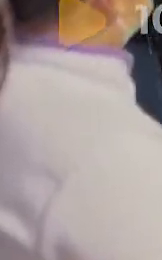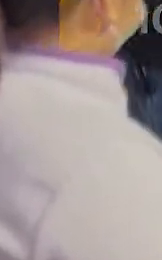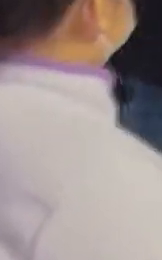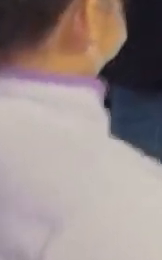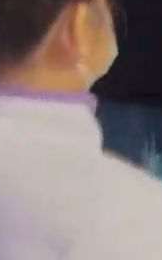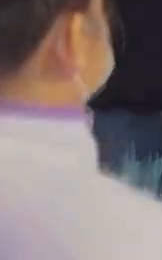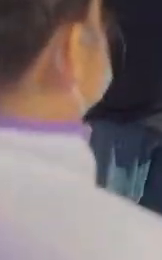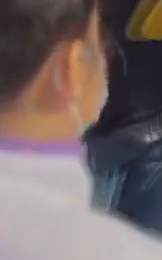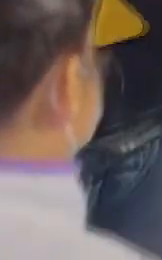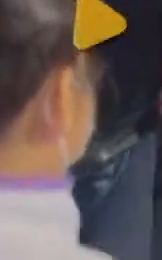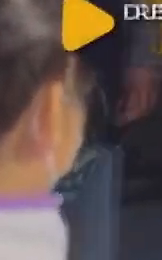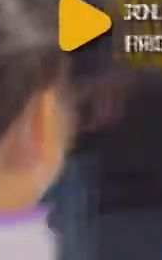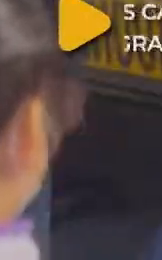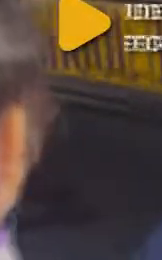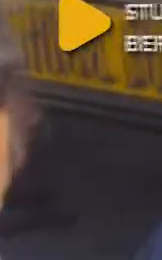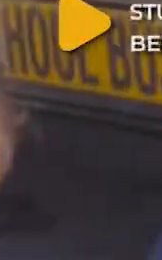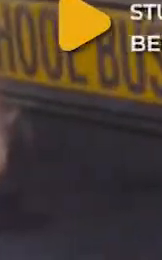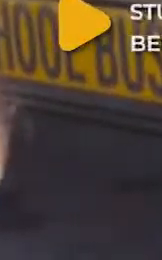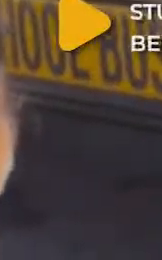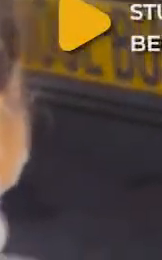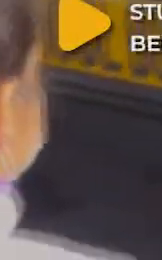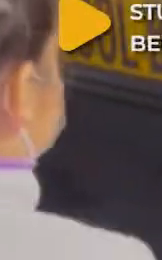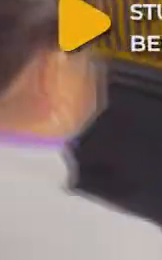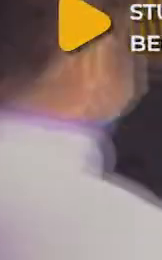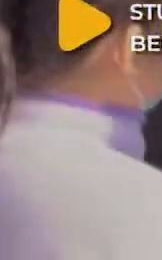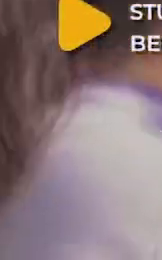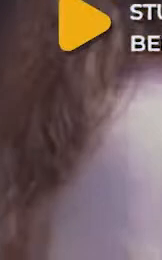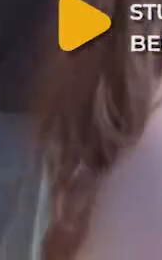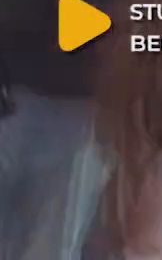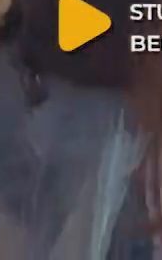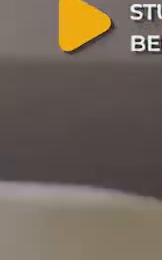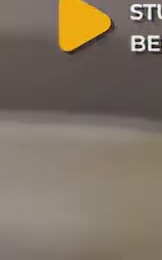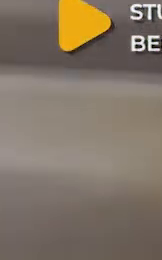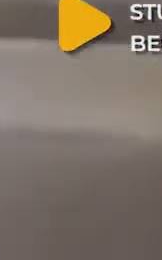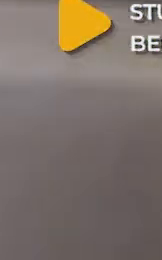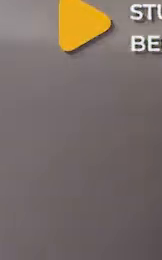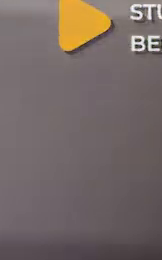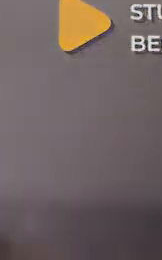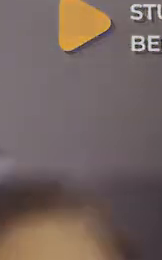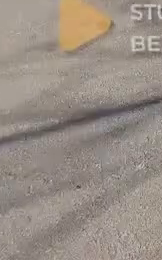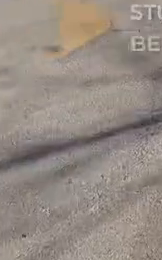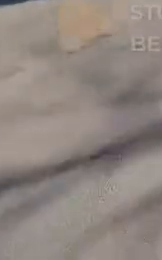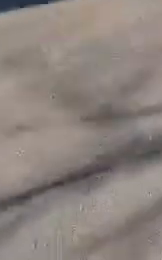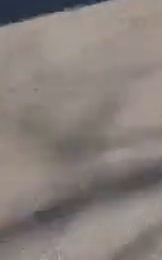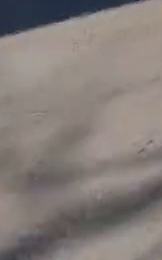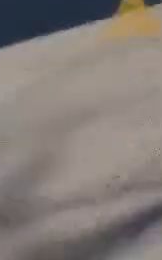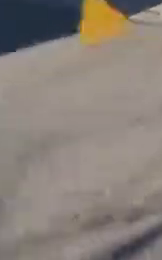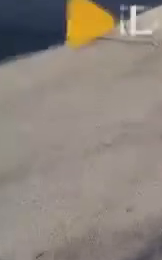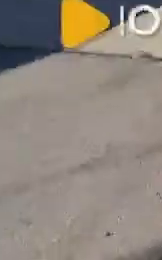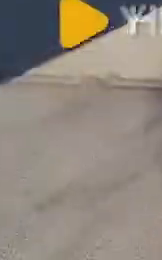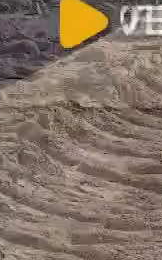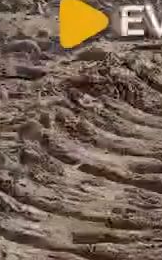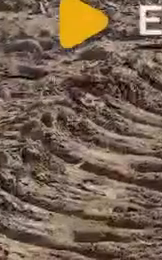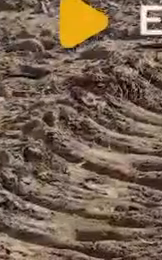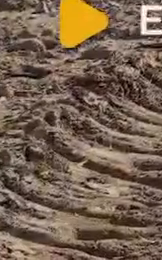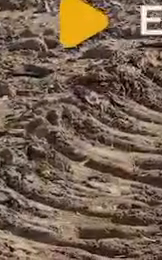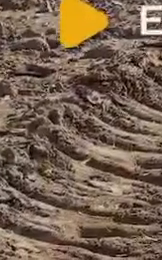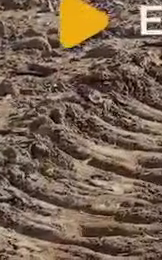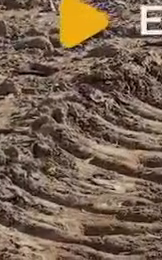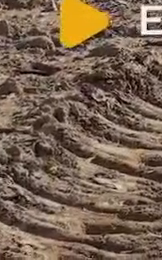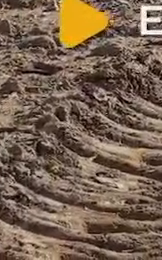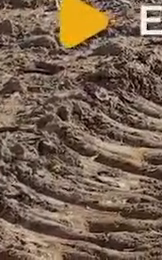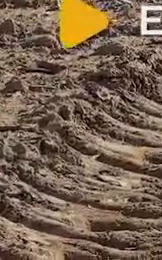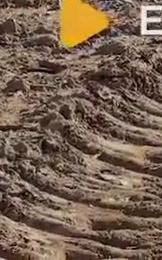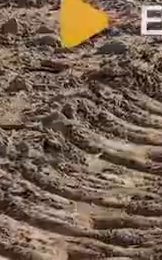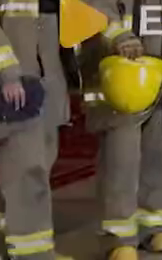And no matter how old you are, you want to share your creativity with your friends. And maybe what you create will do some good, not just